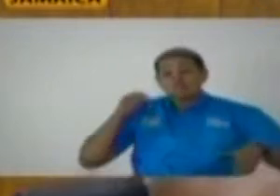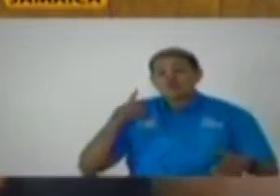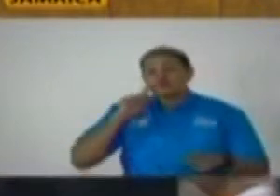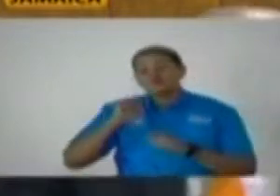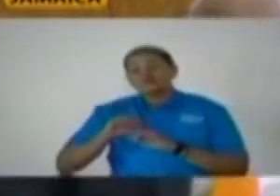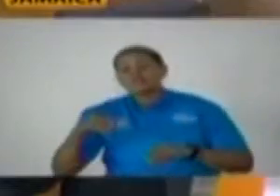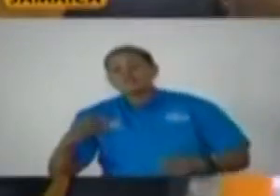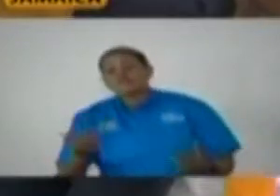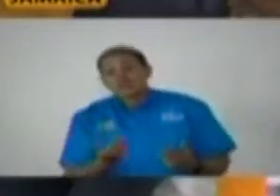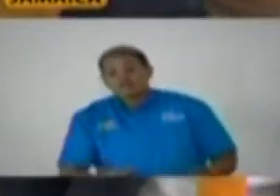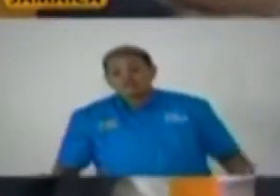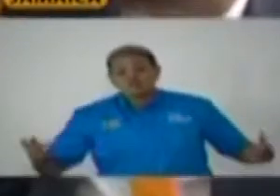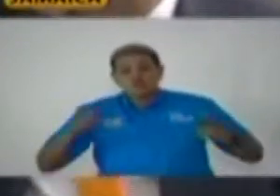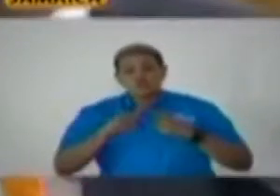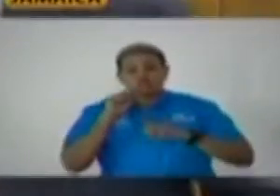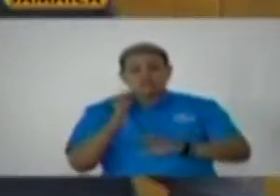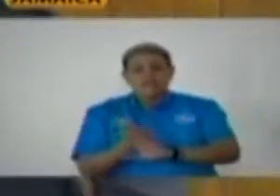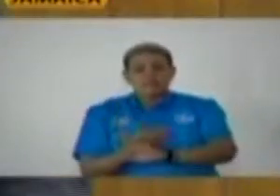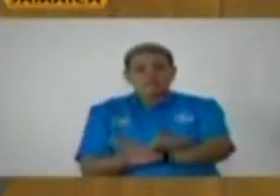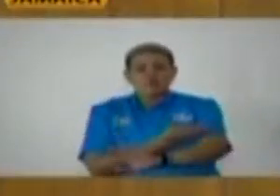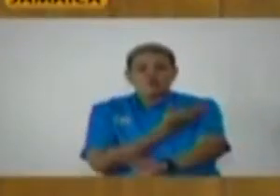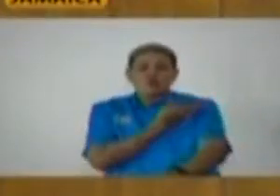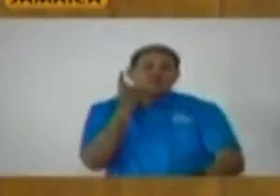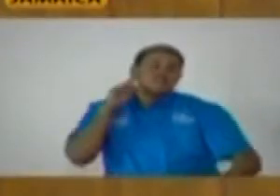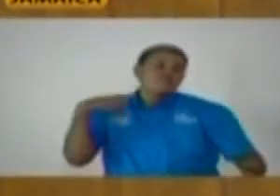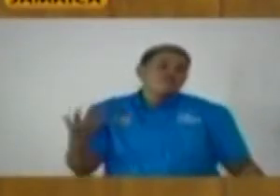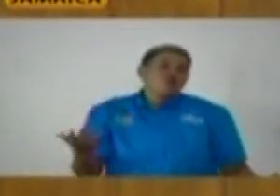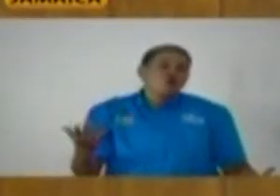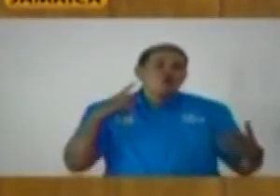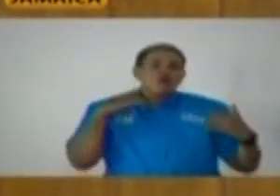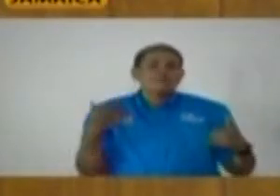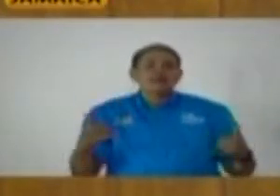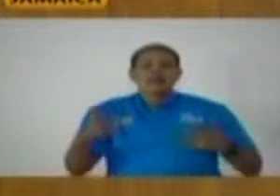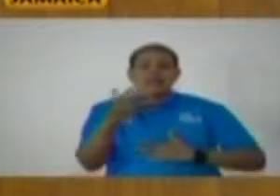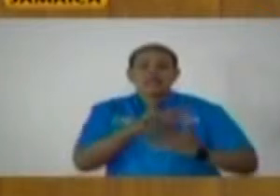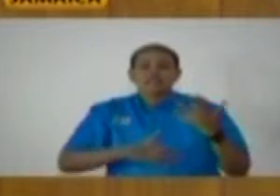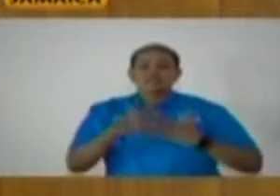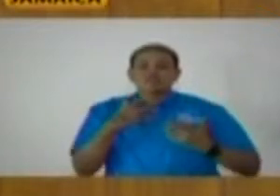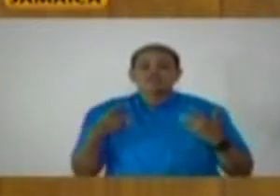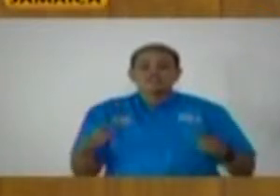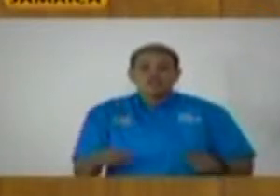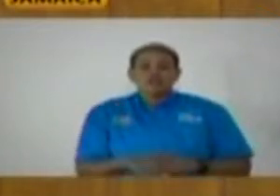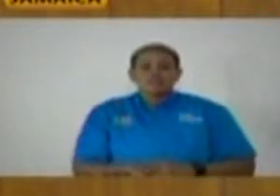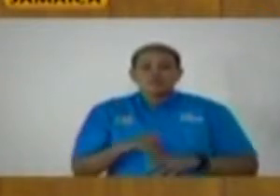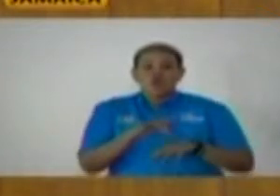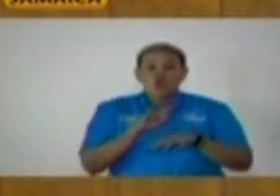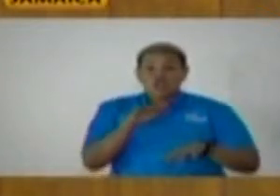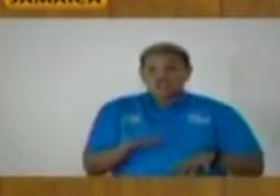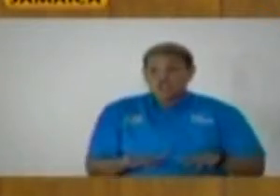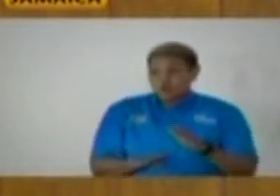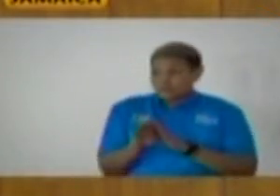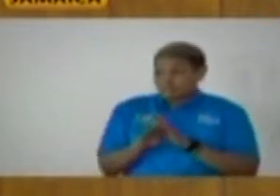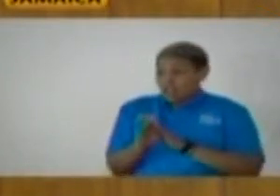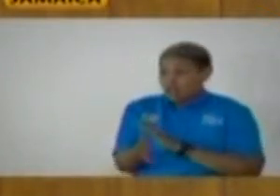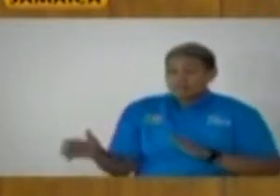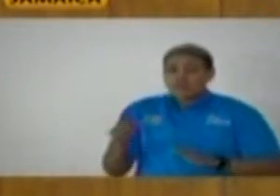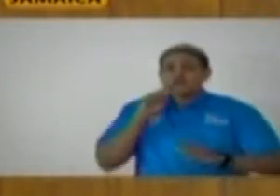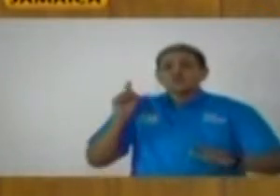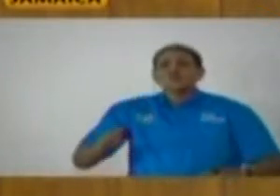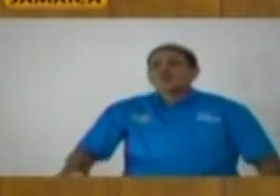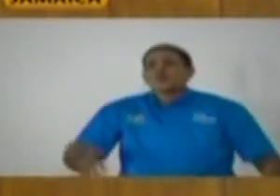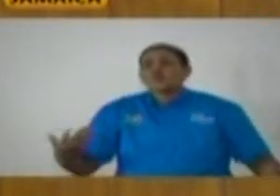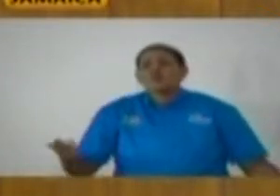providing resources to improve for play and interaction. Early childhood development should